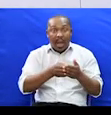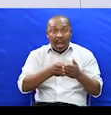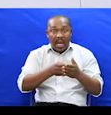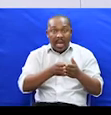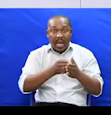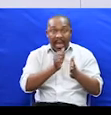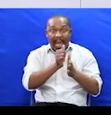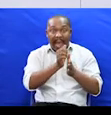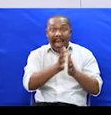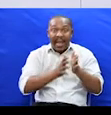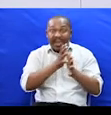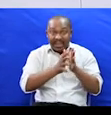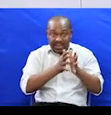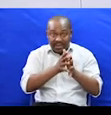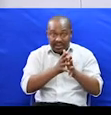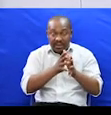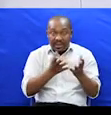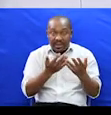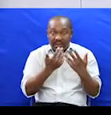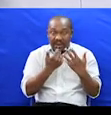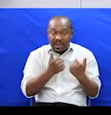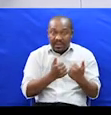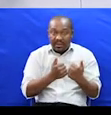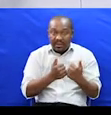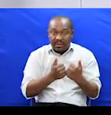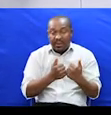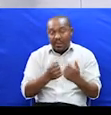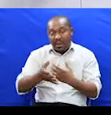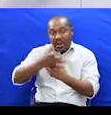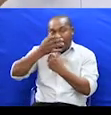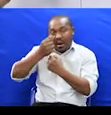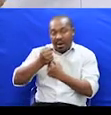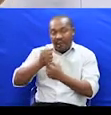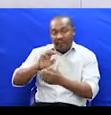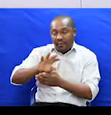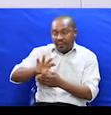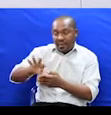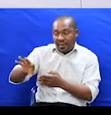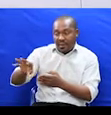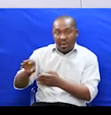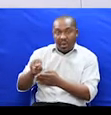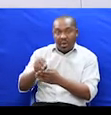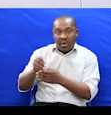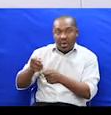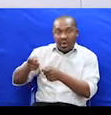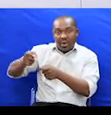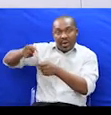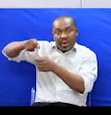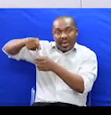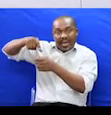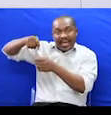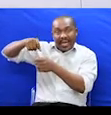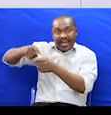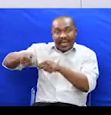element that have all chemical